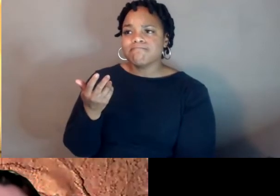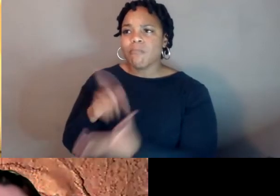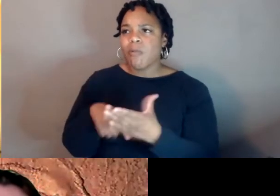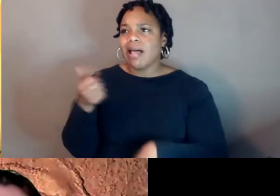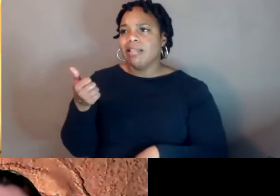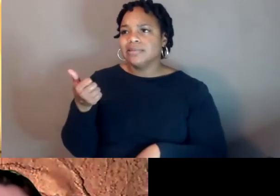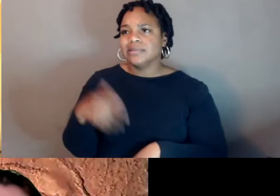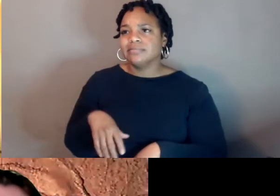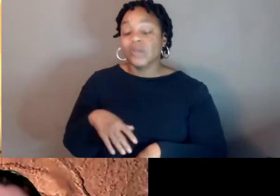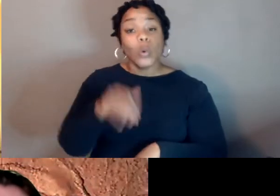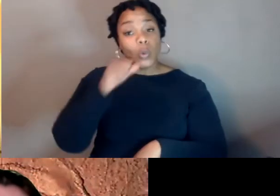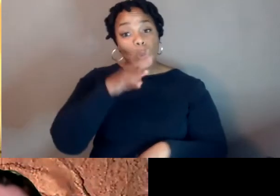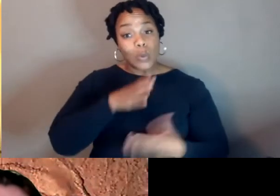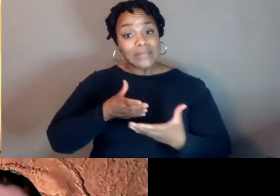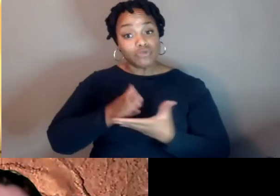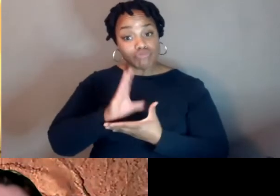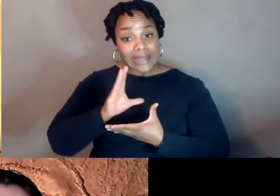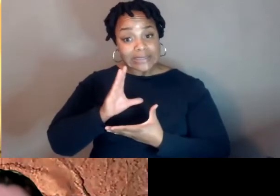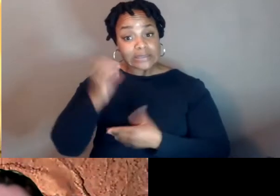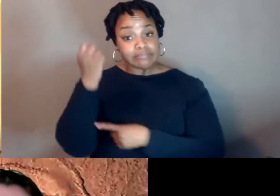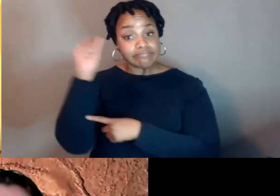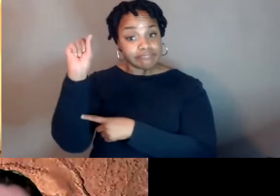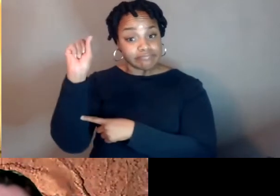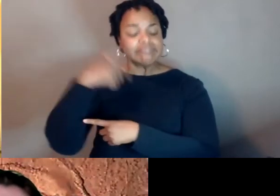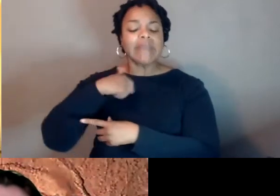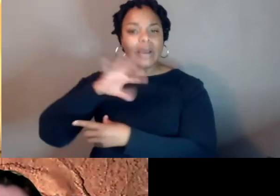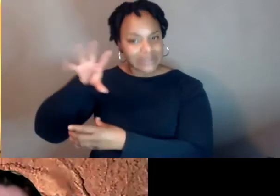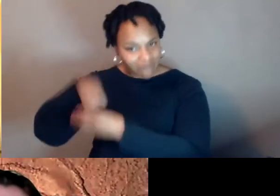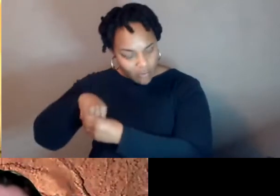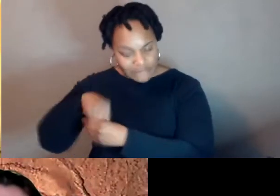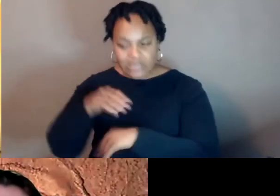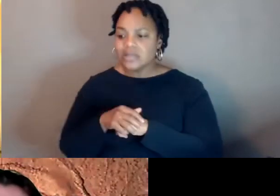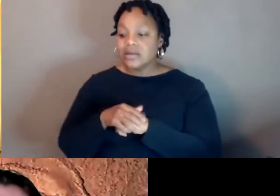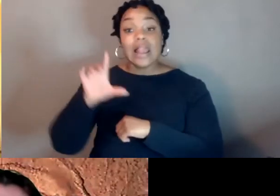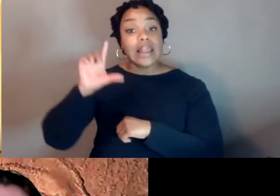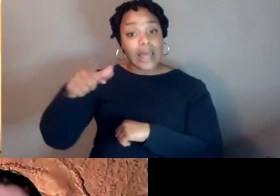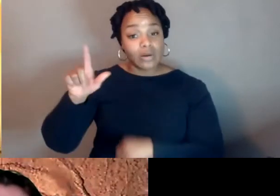women's rights, later LGBTQ.